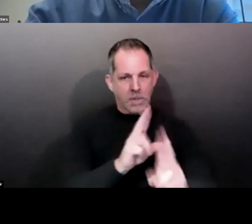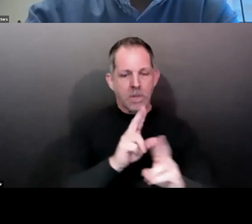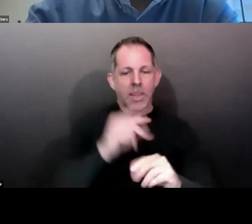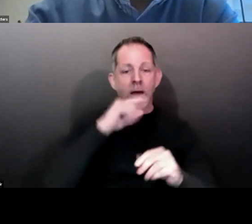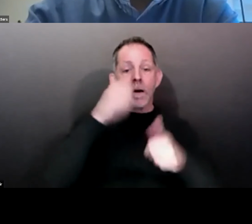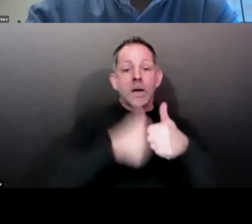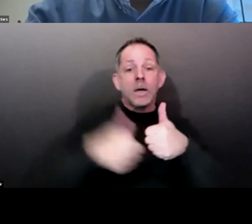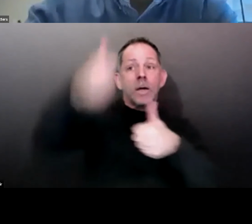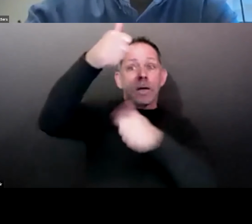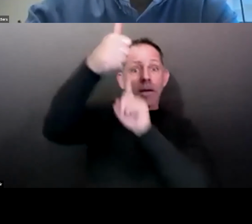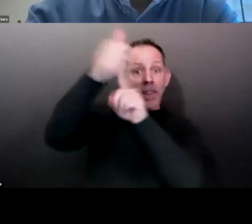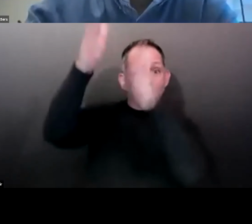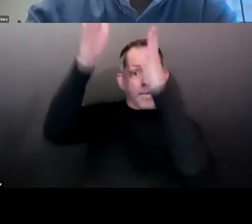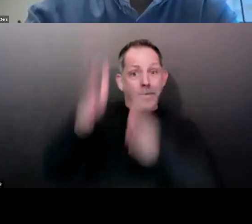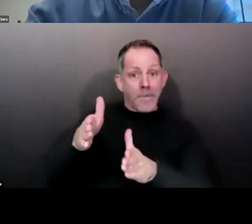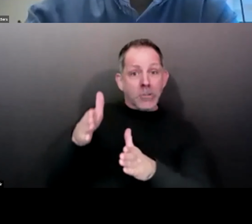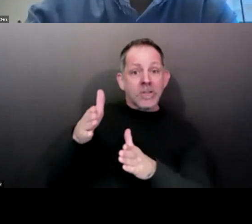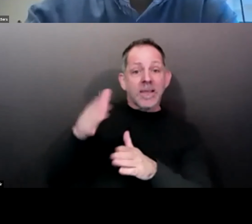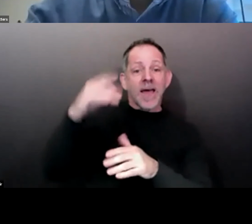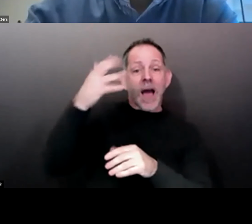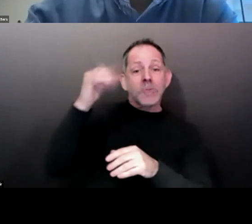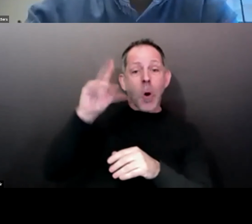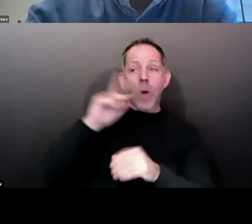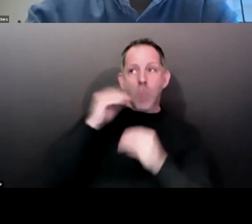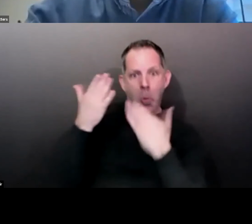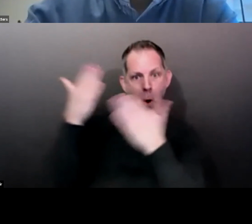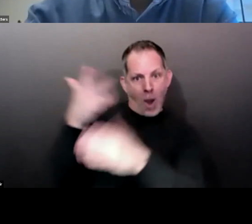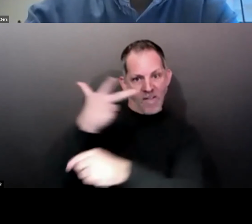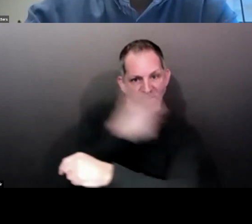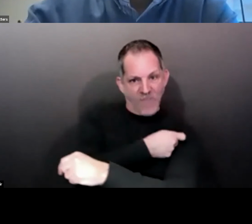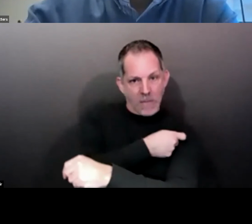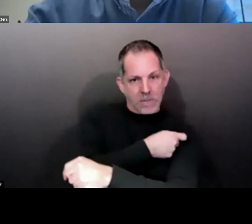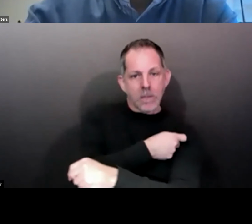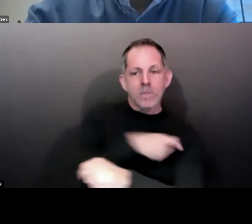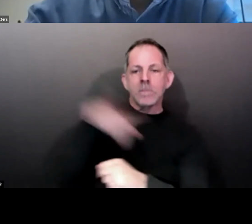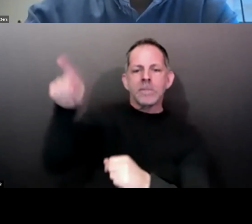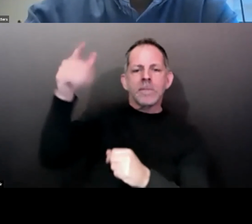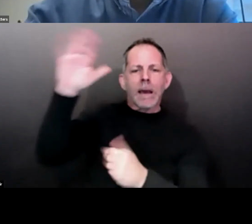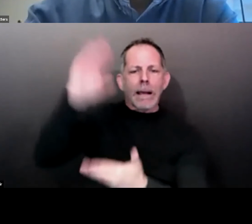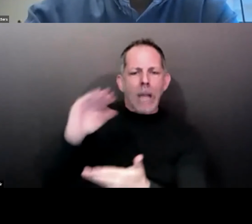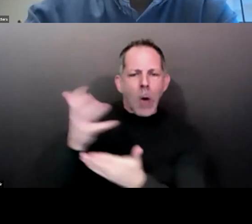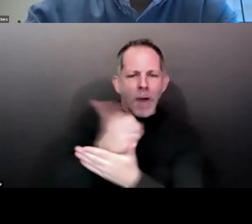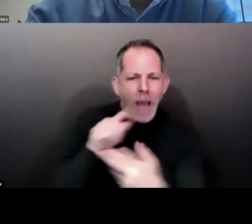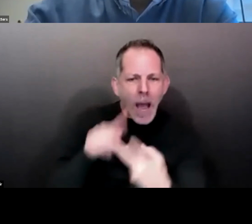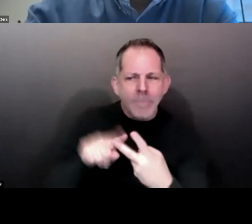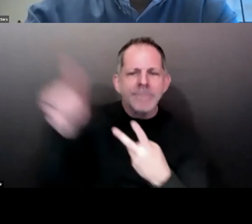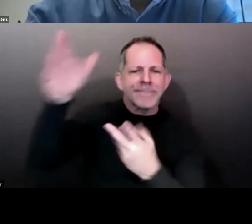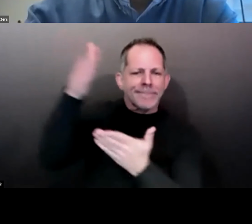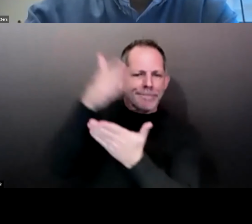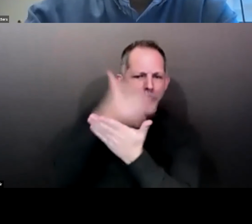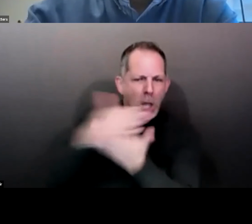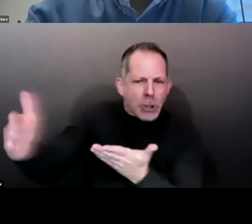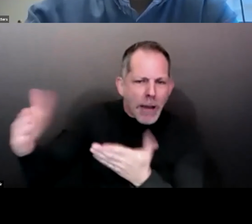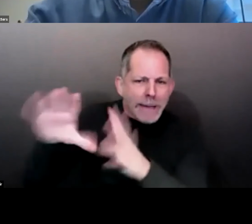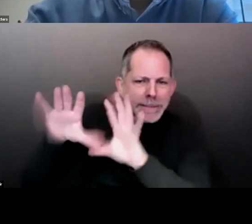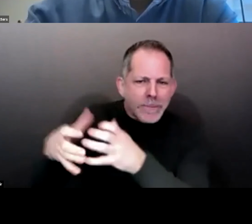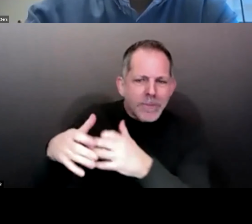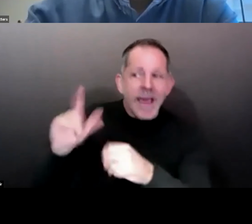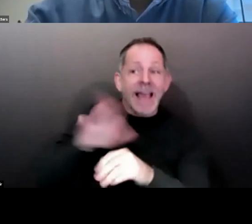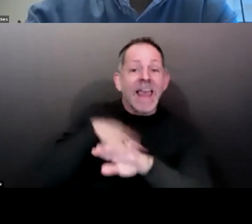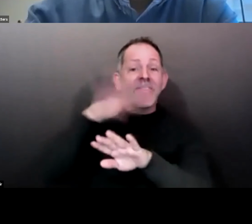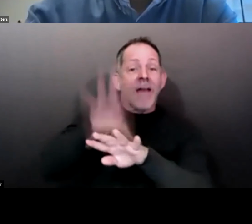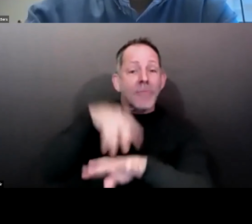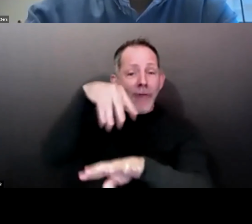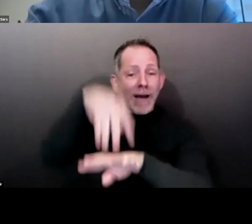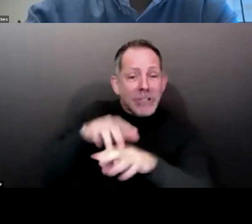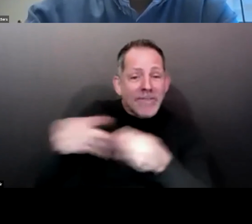low income, marginalized populations living within our reservation in the households of our tribal members. And so we have extended